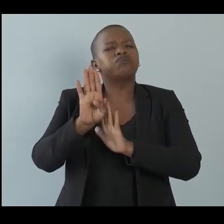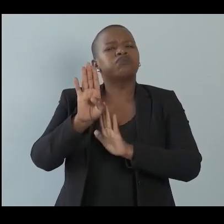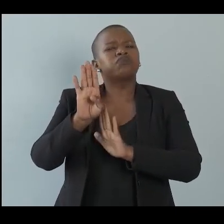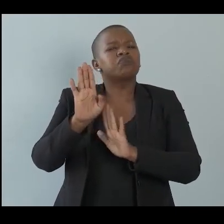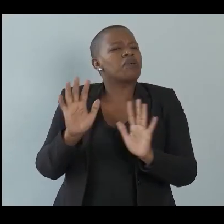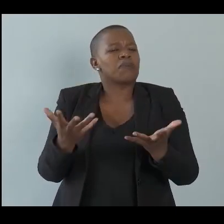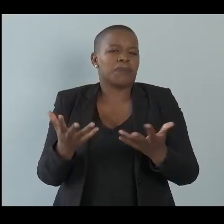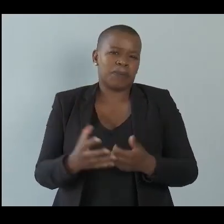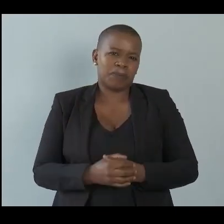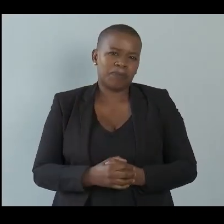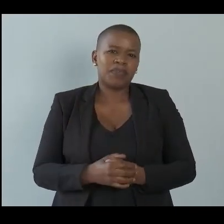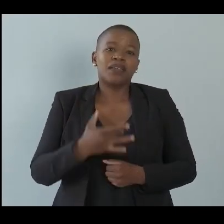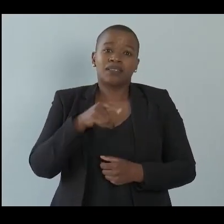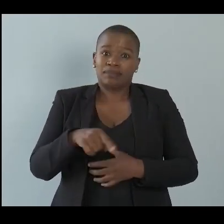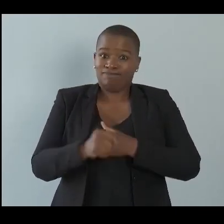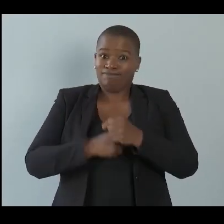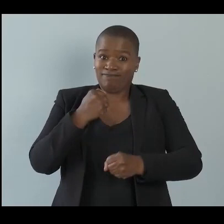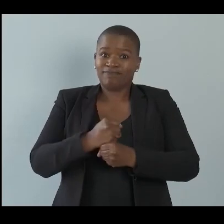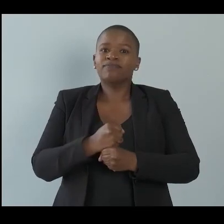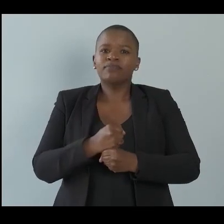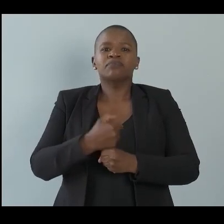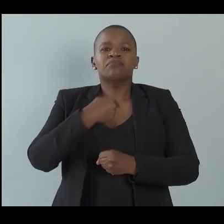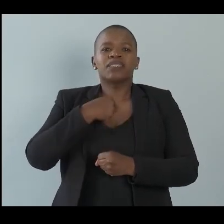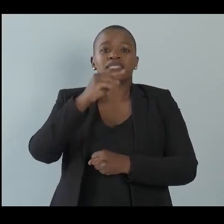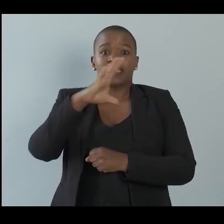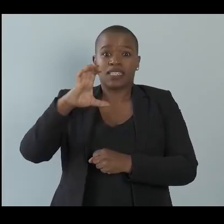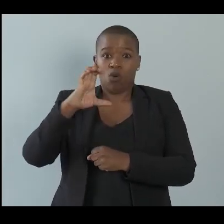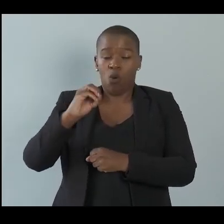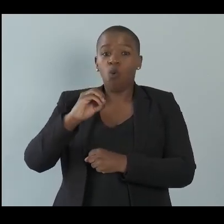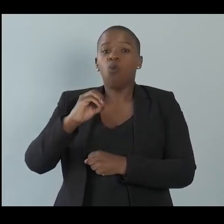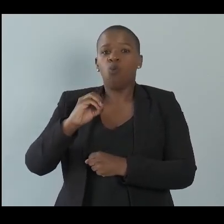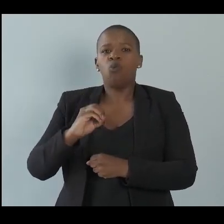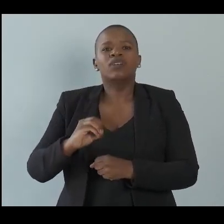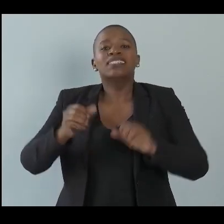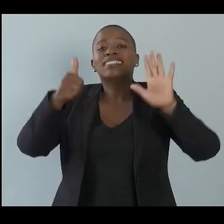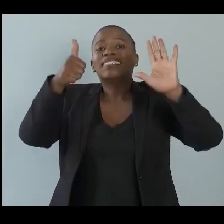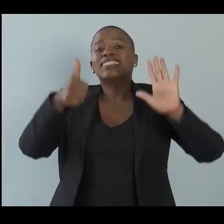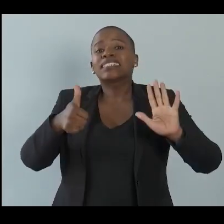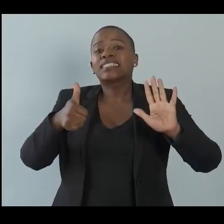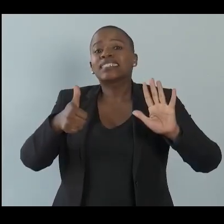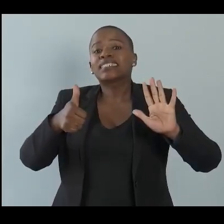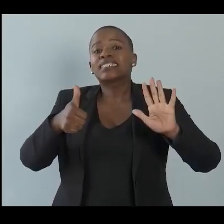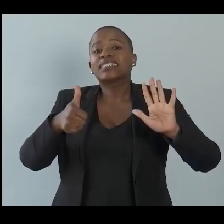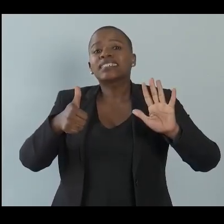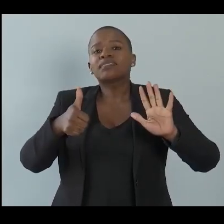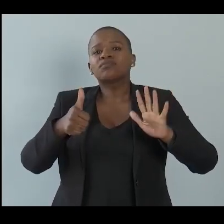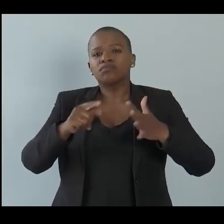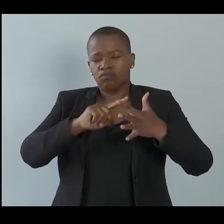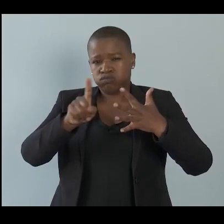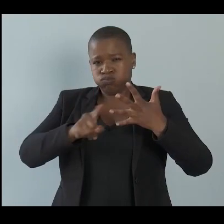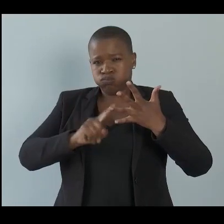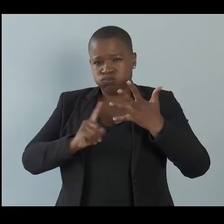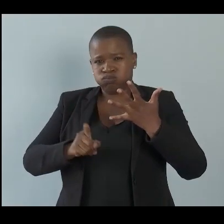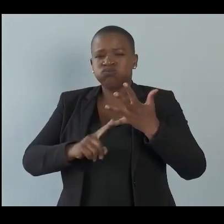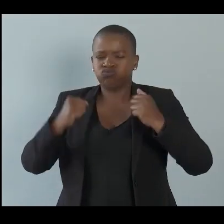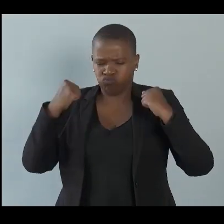During my year in the role as Altron CEO, we undertook 6 crucial actions to lay a strong foundation for growth.